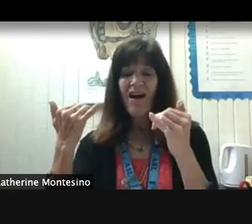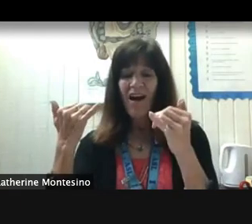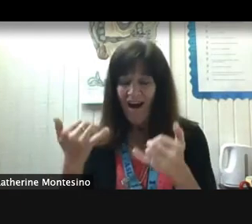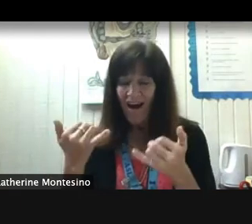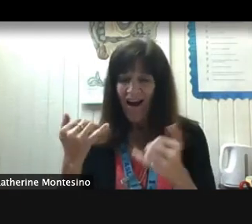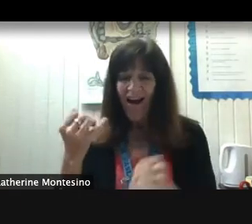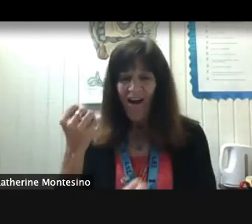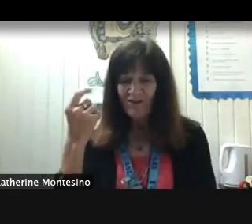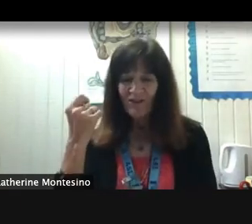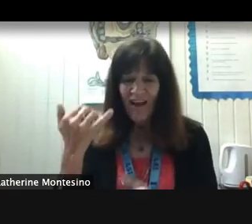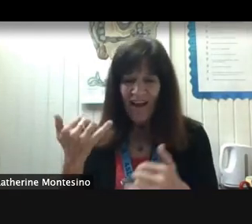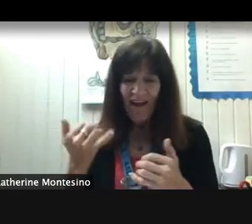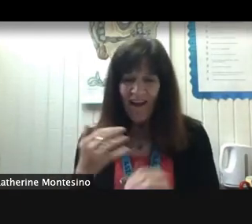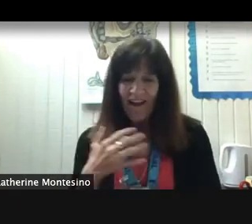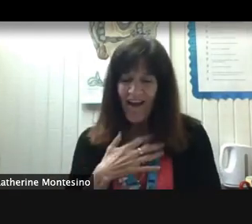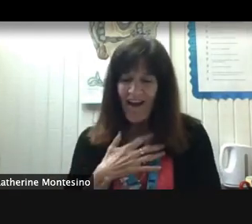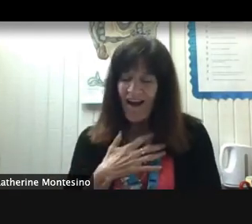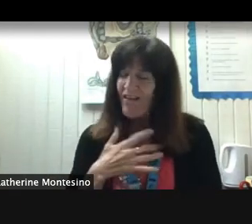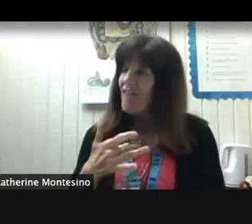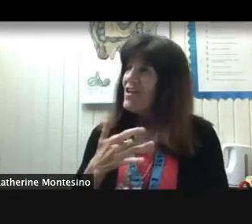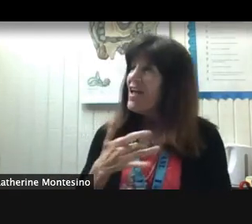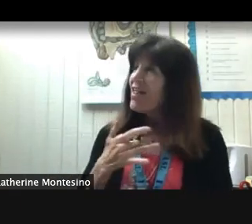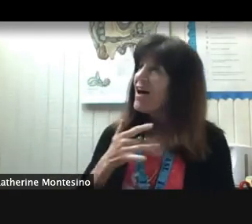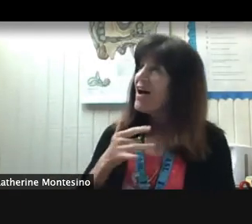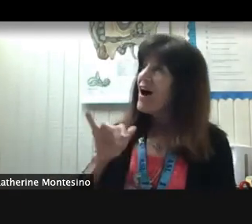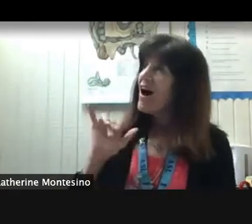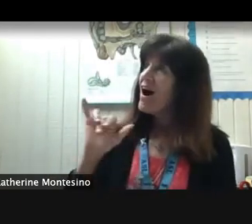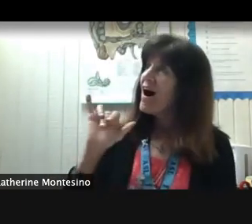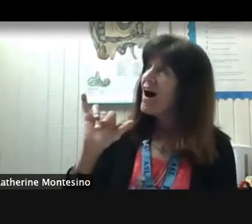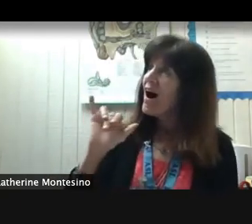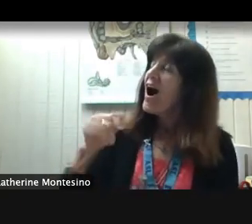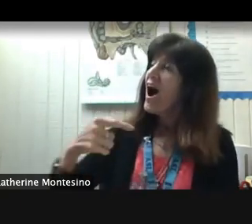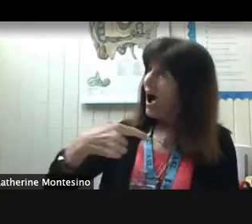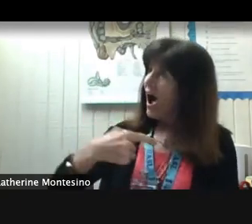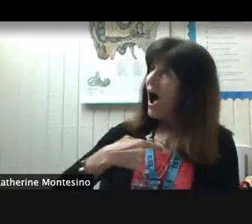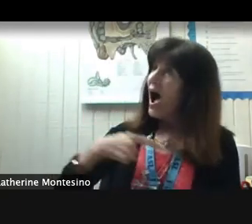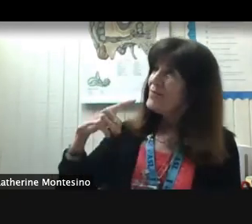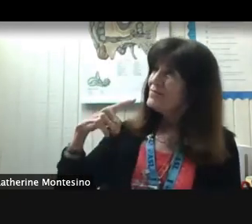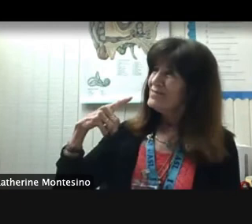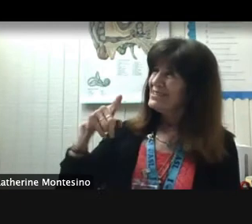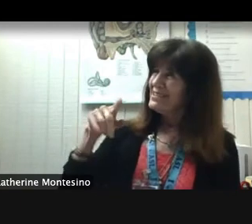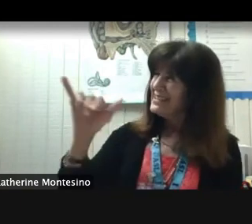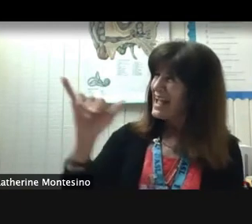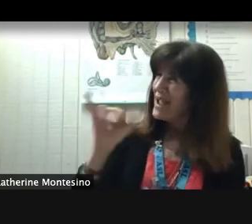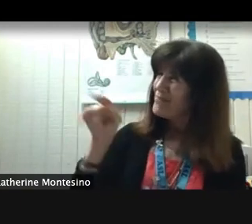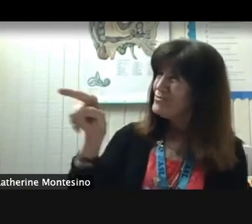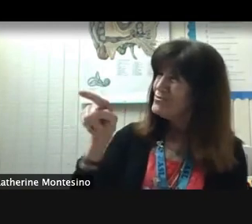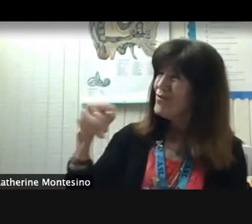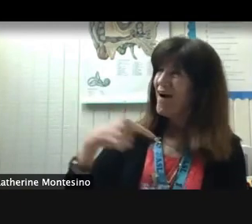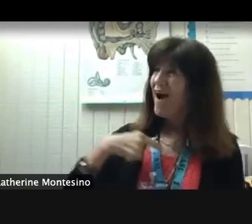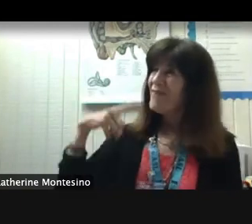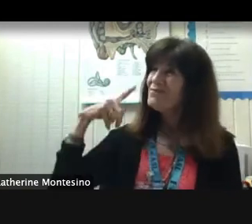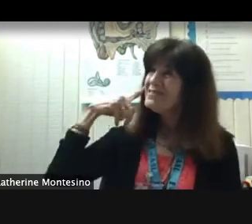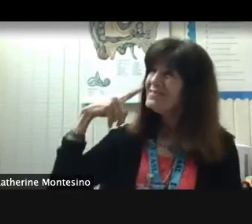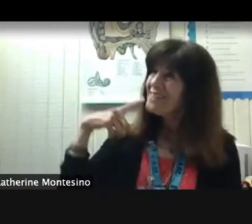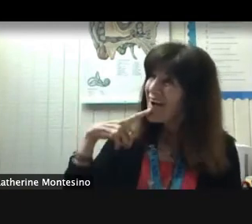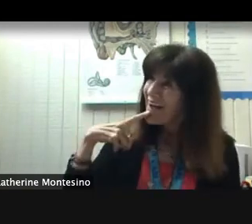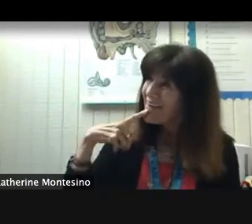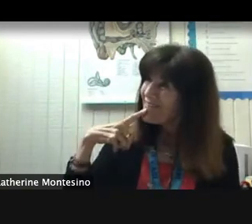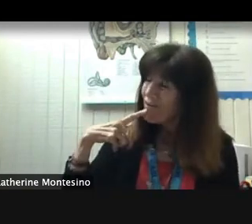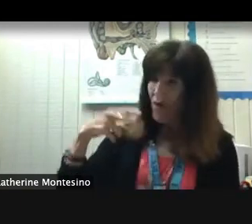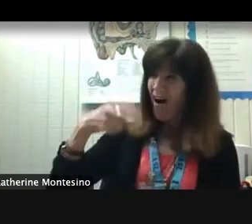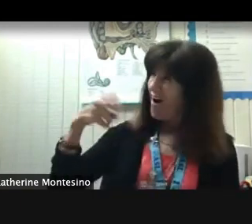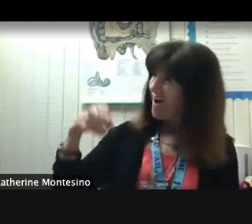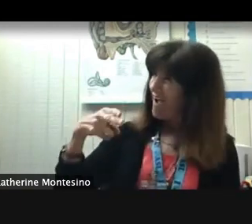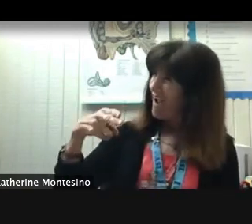um, and there was no access when I was in school. So now, yeah, I understand and I feel like,